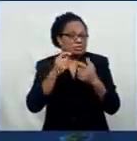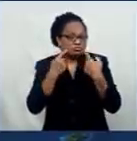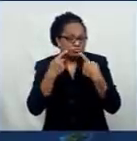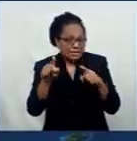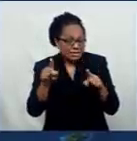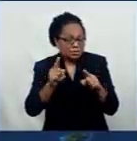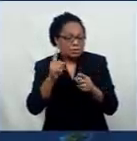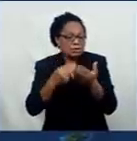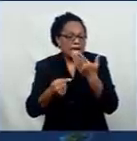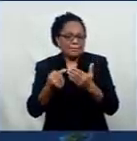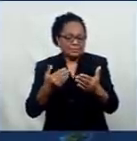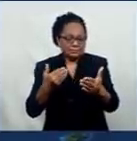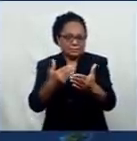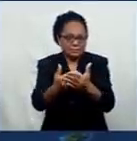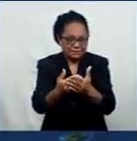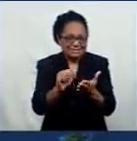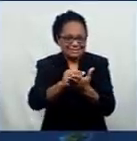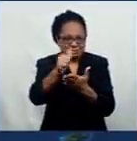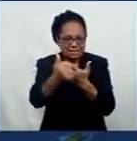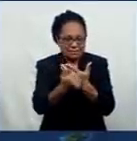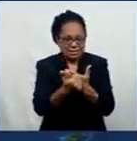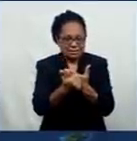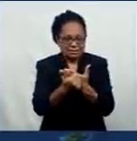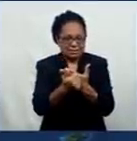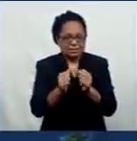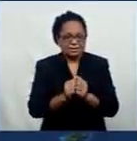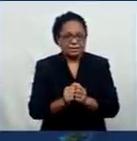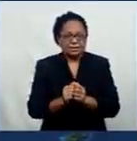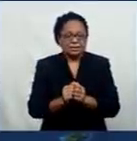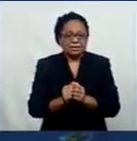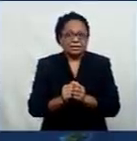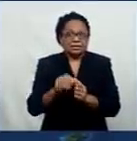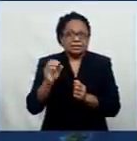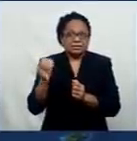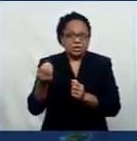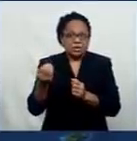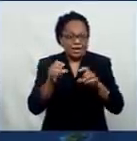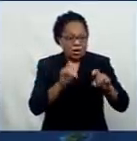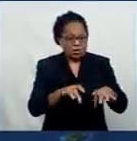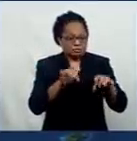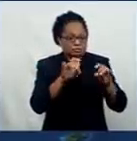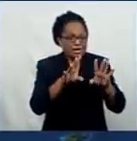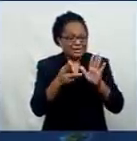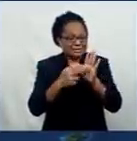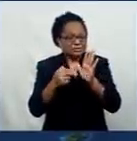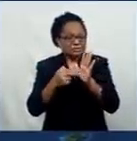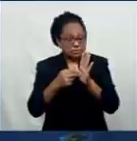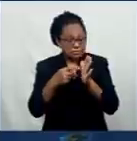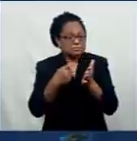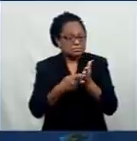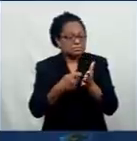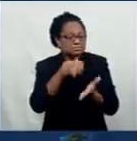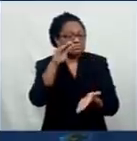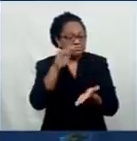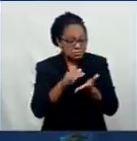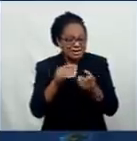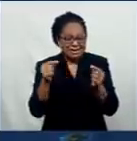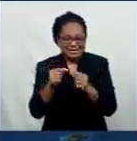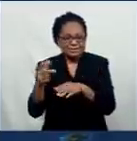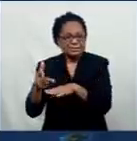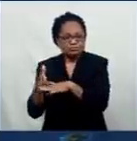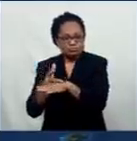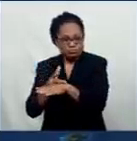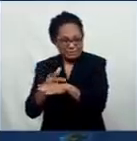at the next meeting in September. The commodity-linked currencies such as the Aussie and Kiwi dollars trimmed losses against the